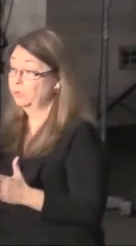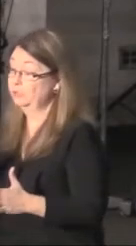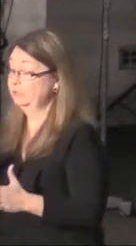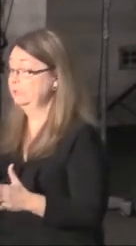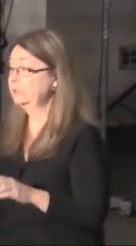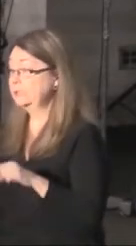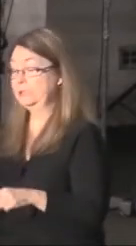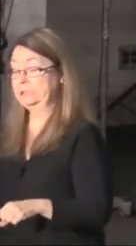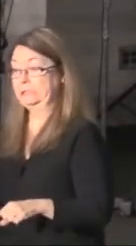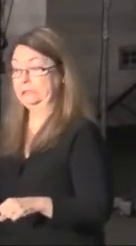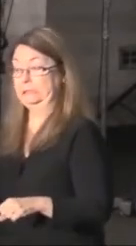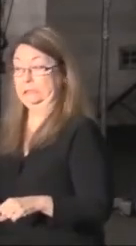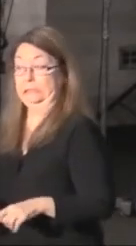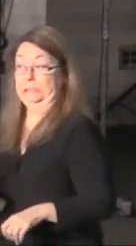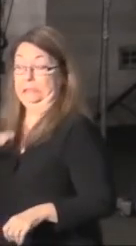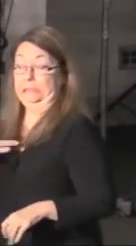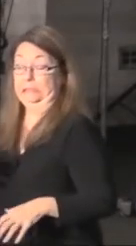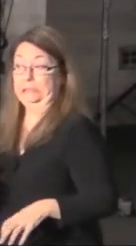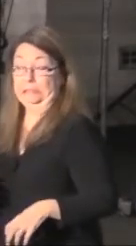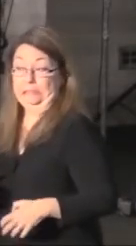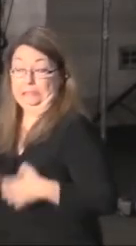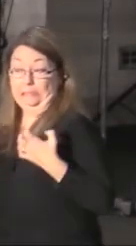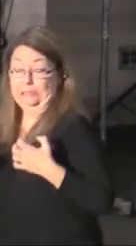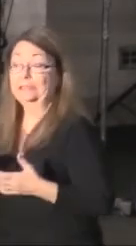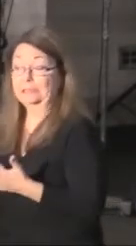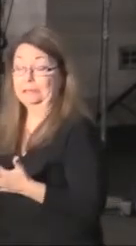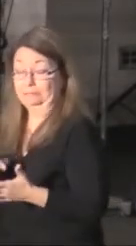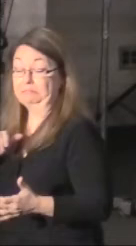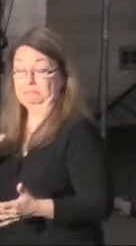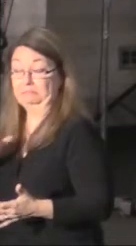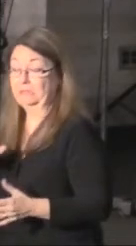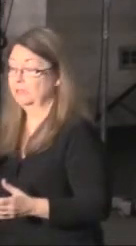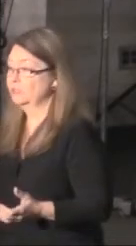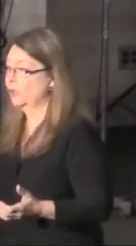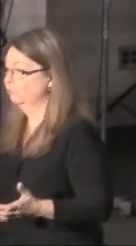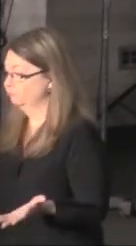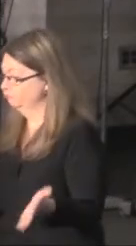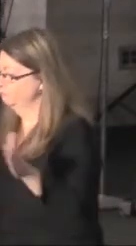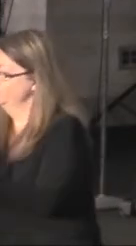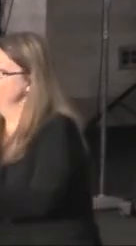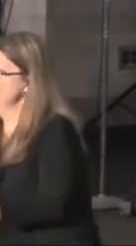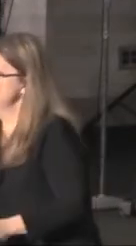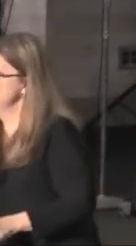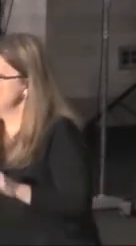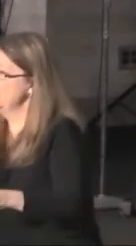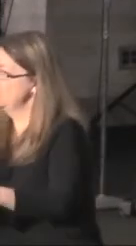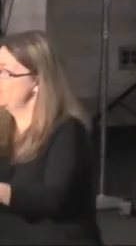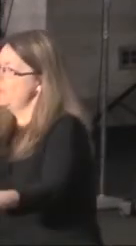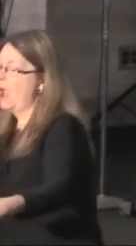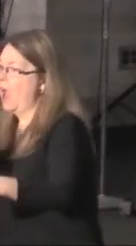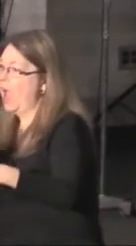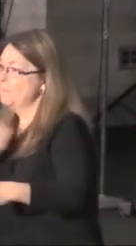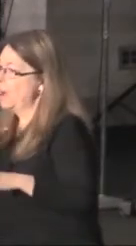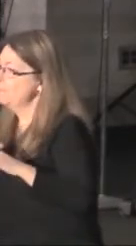be get a little fired up. I will admit that that happens to me too. And he slams his book shut and he says, you can take the pages